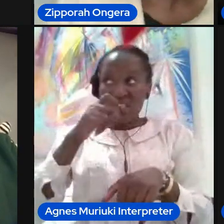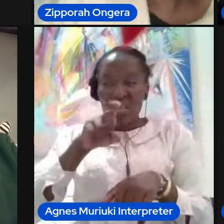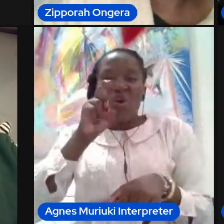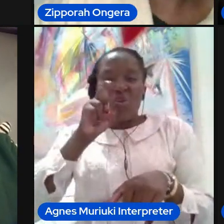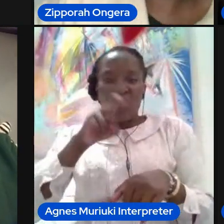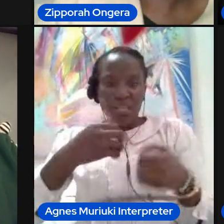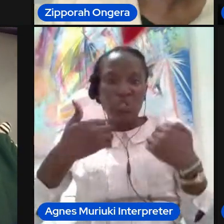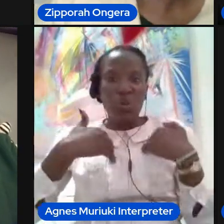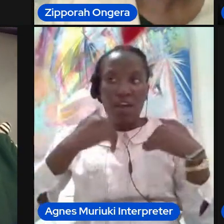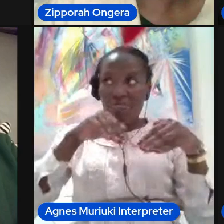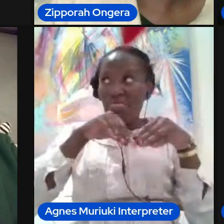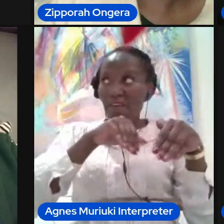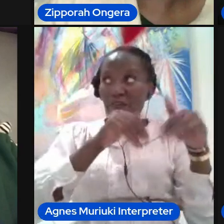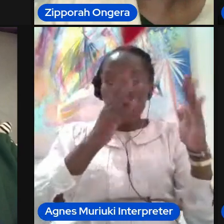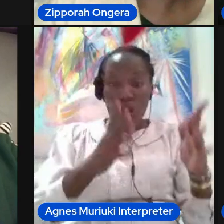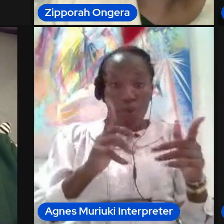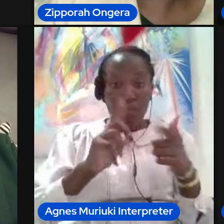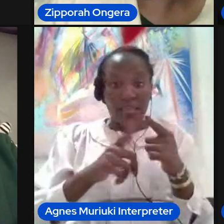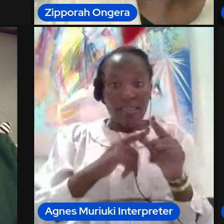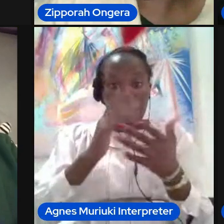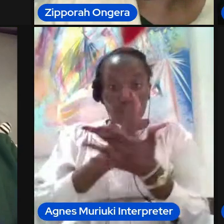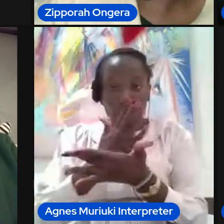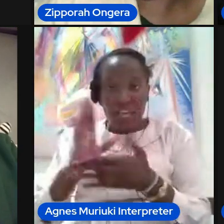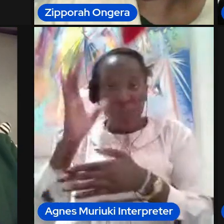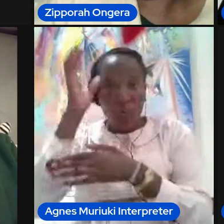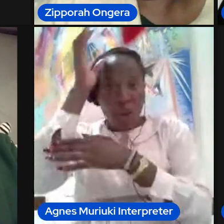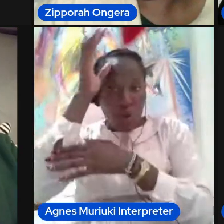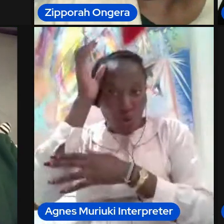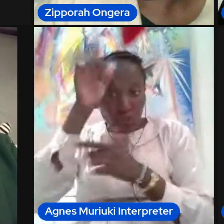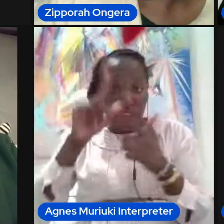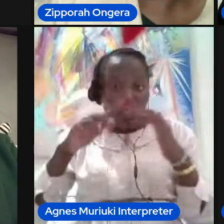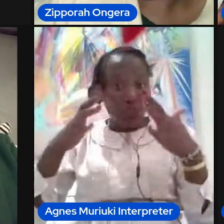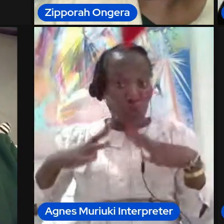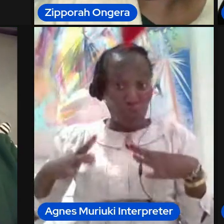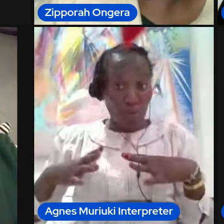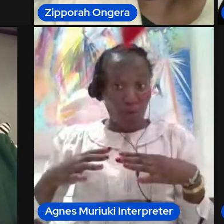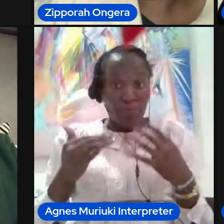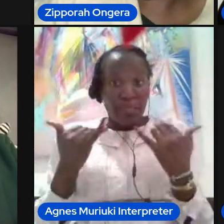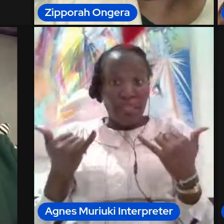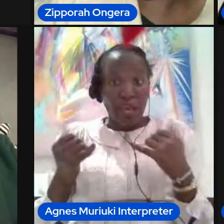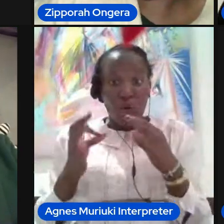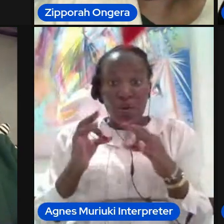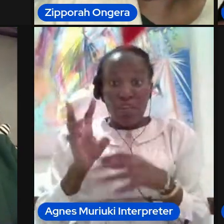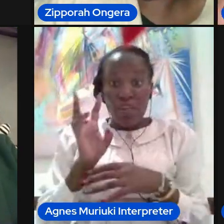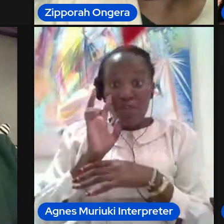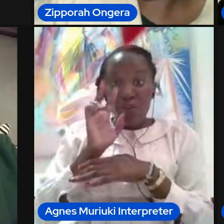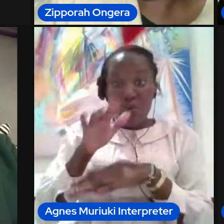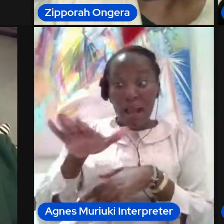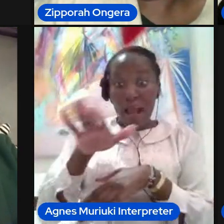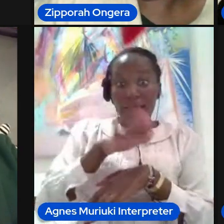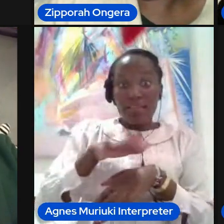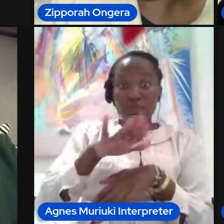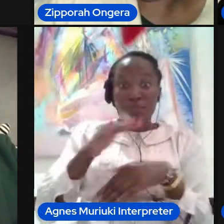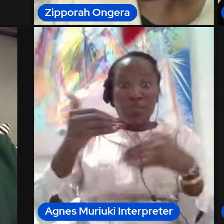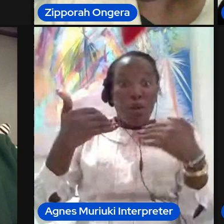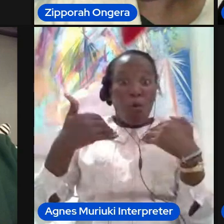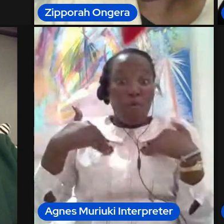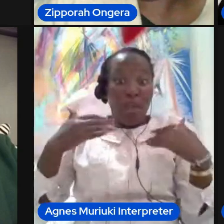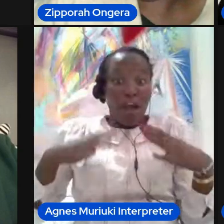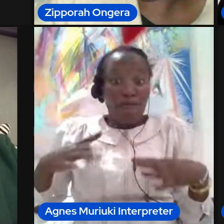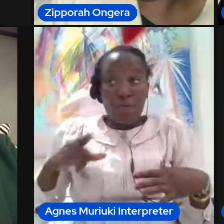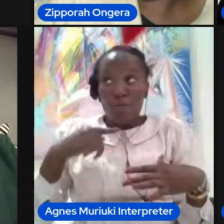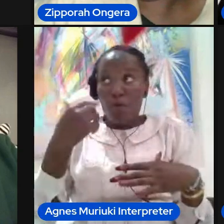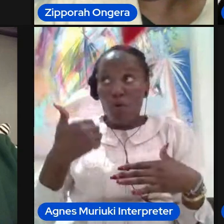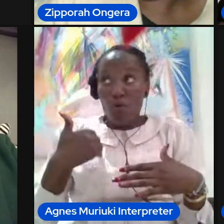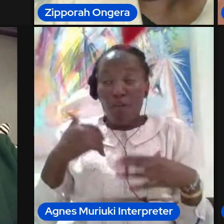you now share that content to the people. Right now, if you look at this space, there are people who have already created. It doesn't have to be the people in the